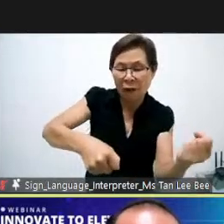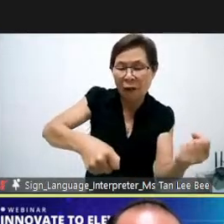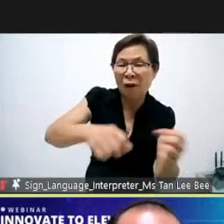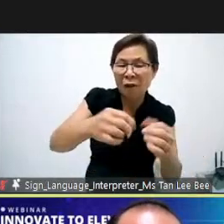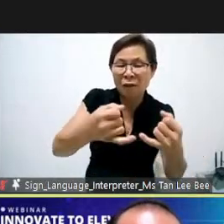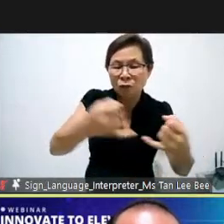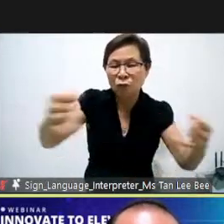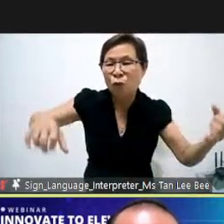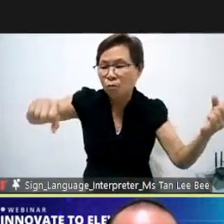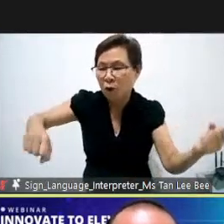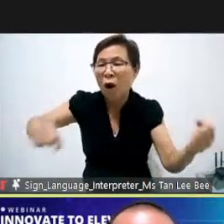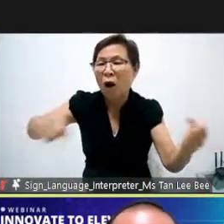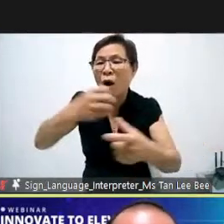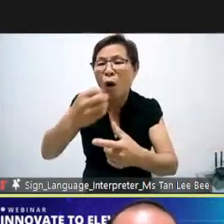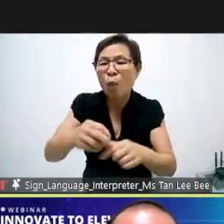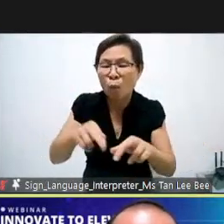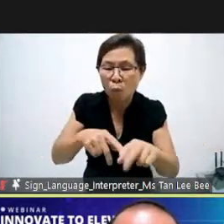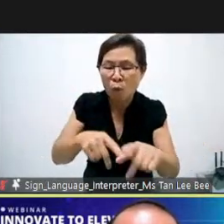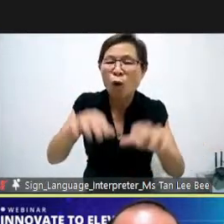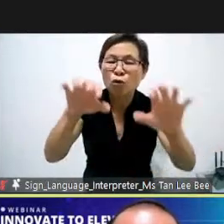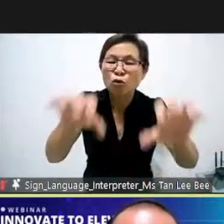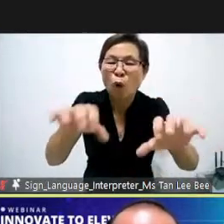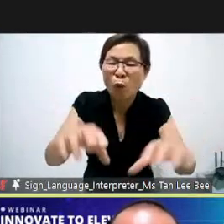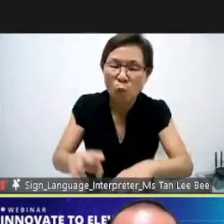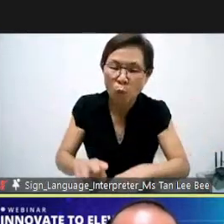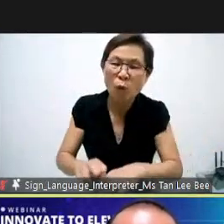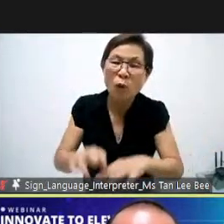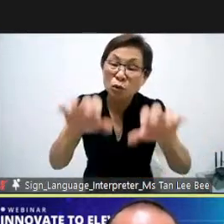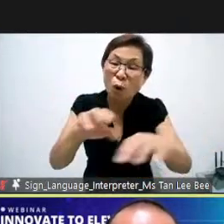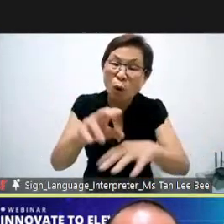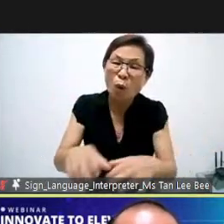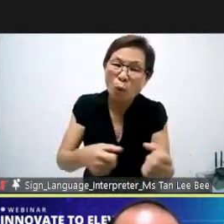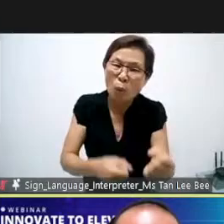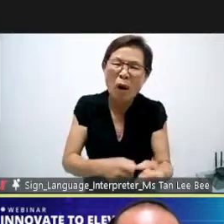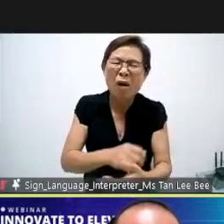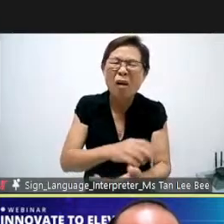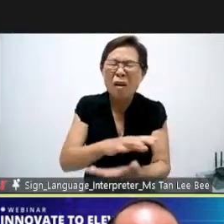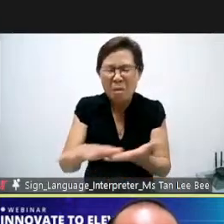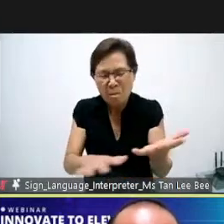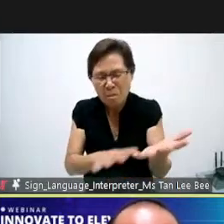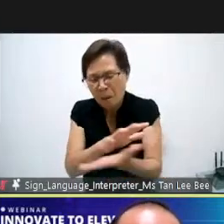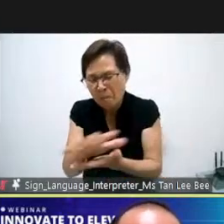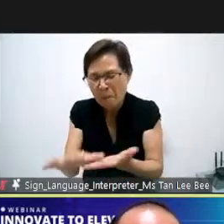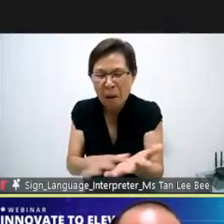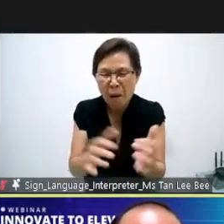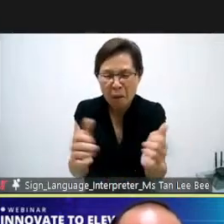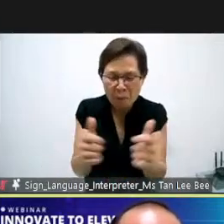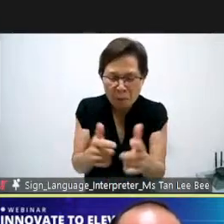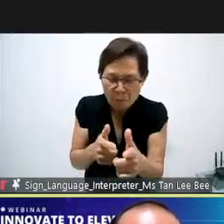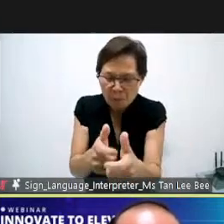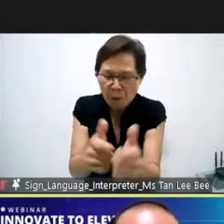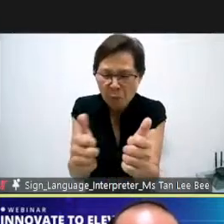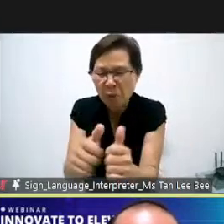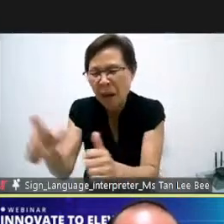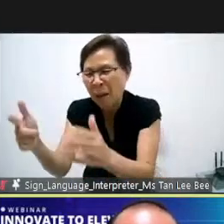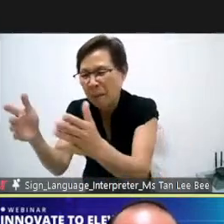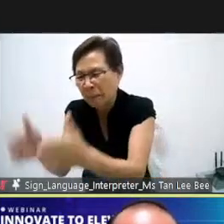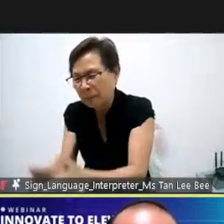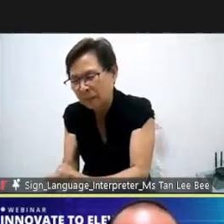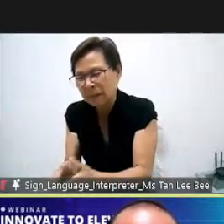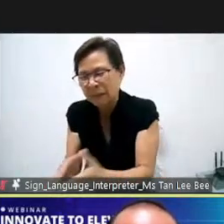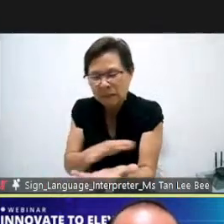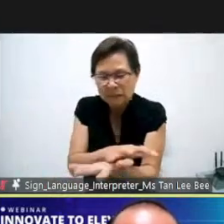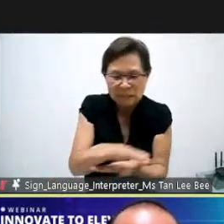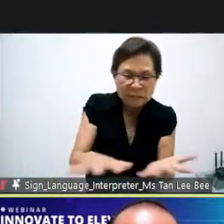dog or any rope. So everything will be messy if run with others. Okay.